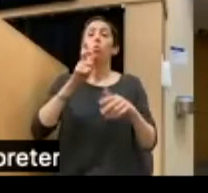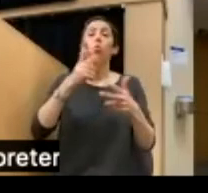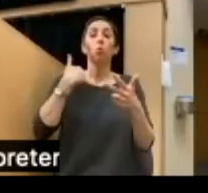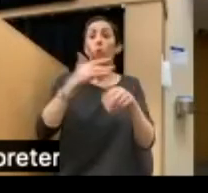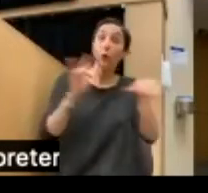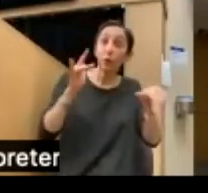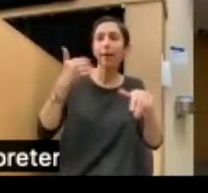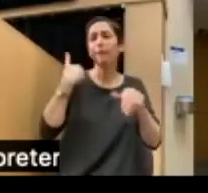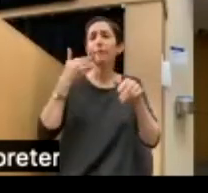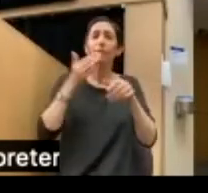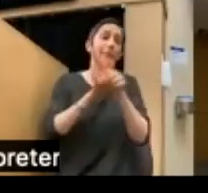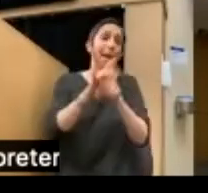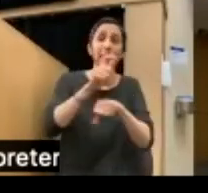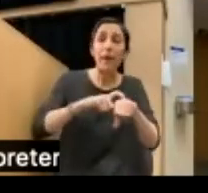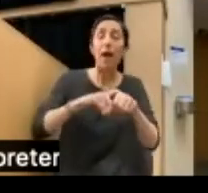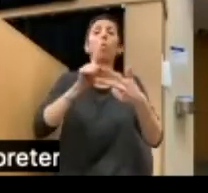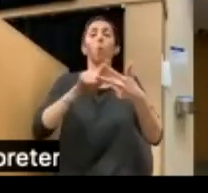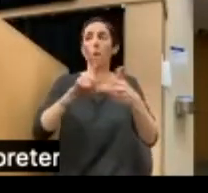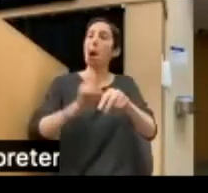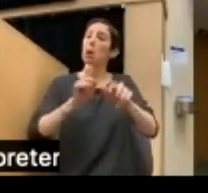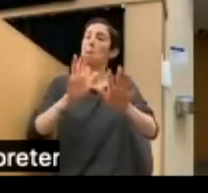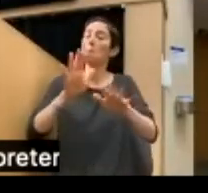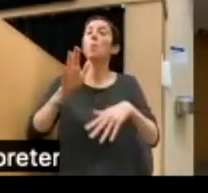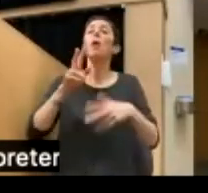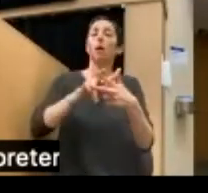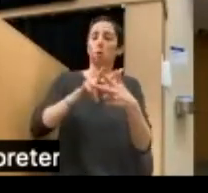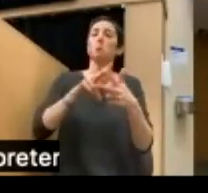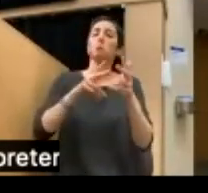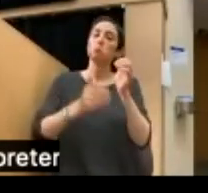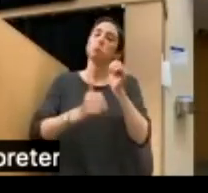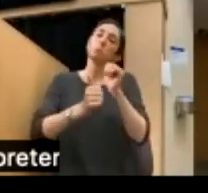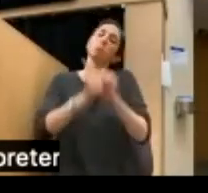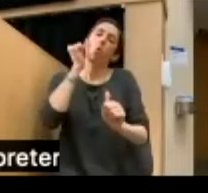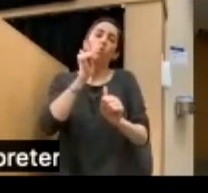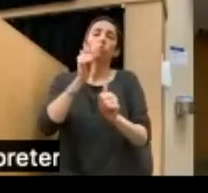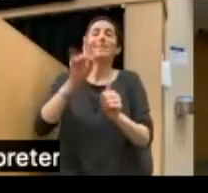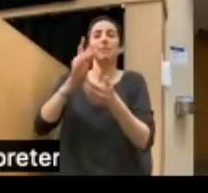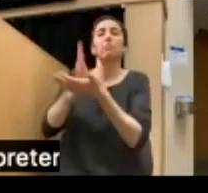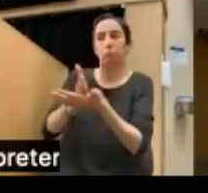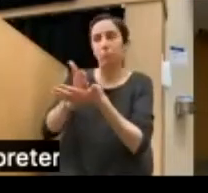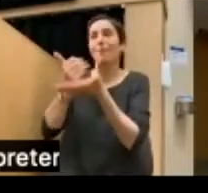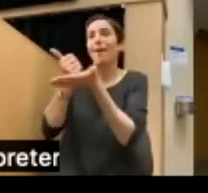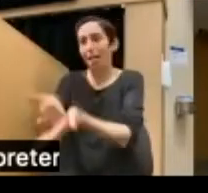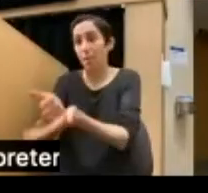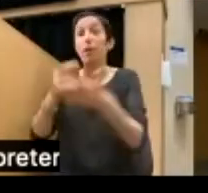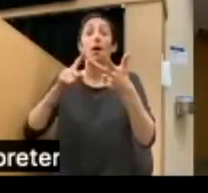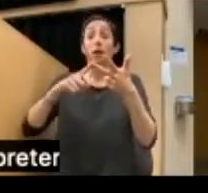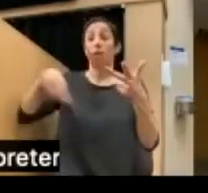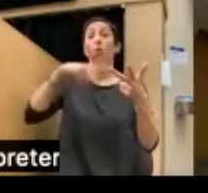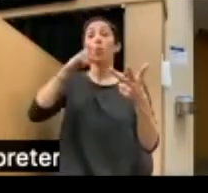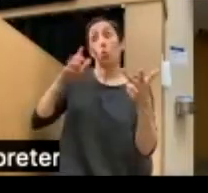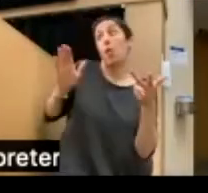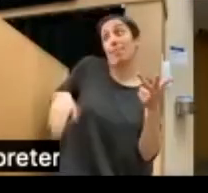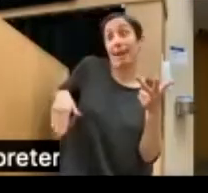of them stopped. And in the condition that people were late, only 10% of participants stopped. So here they